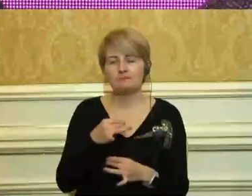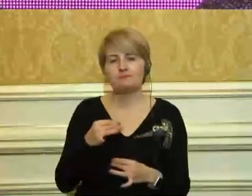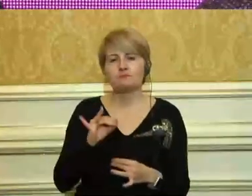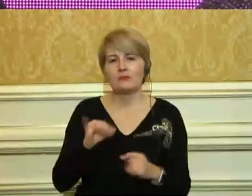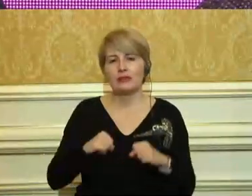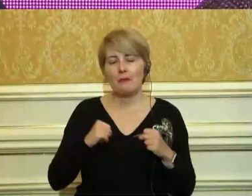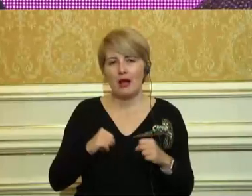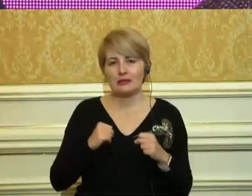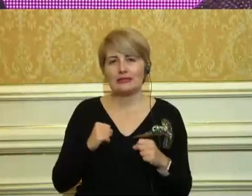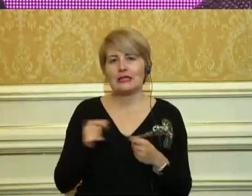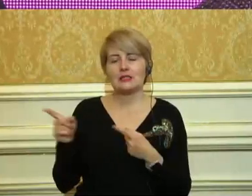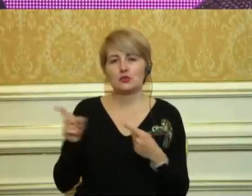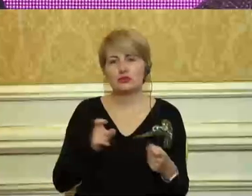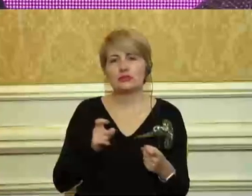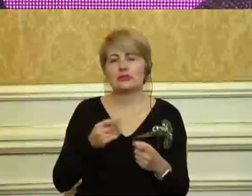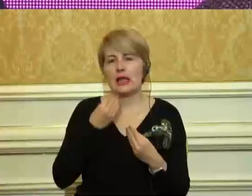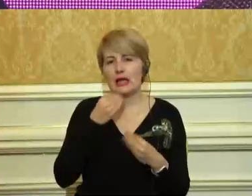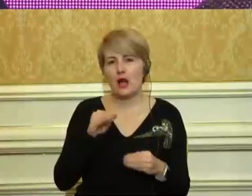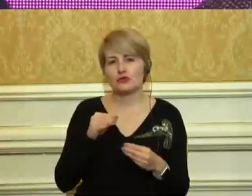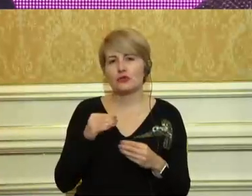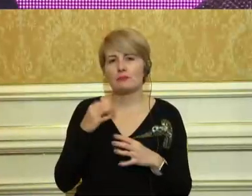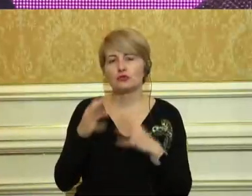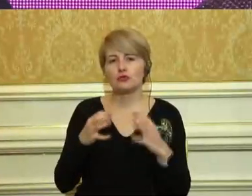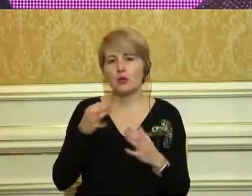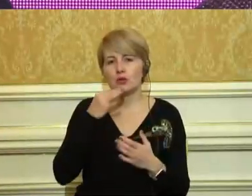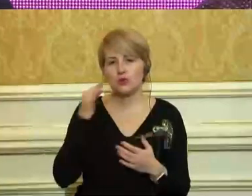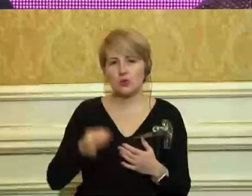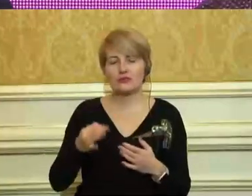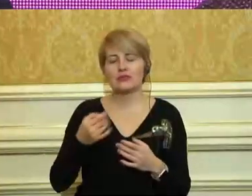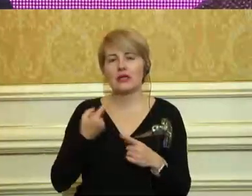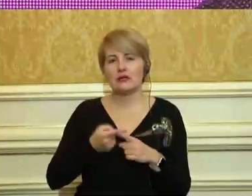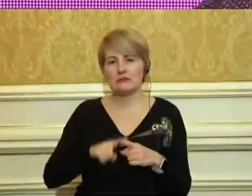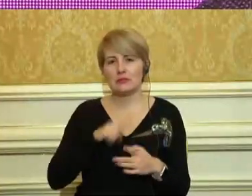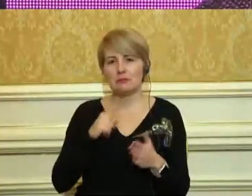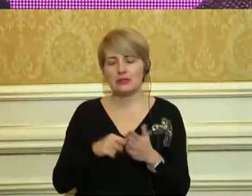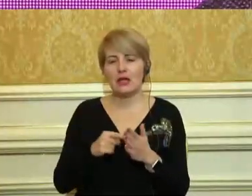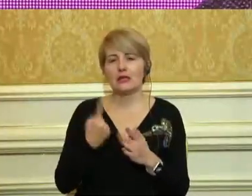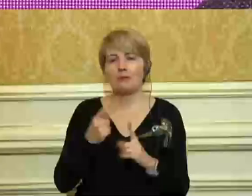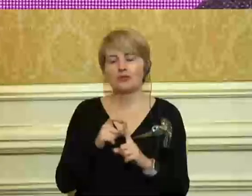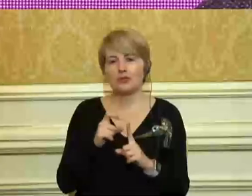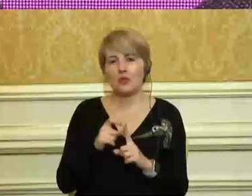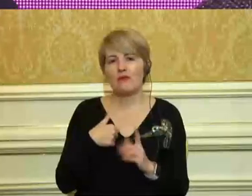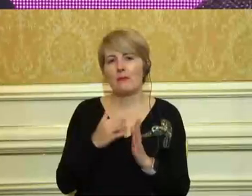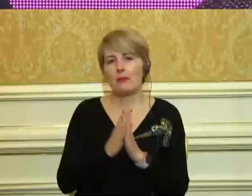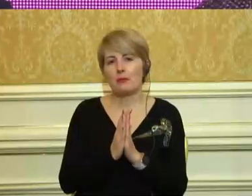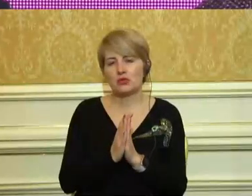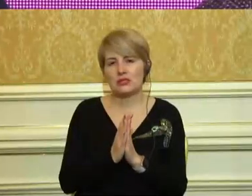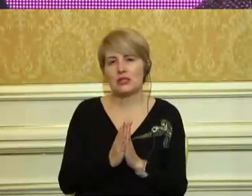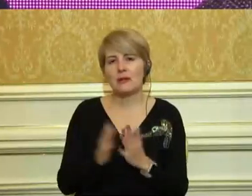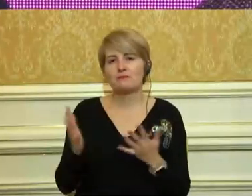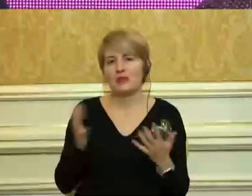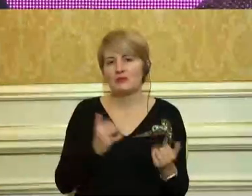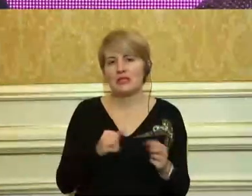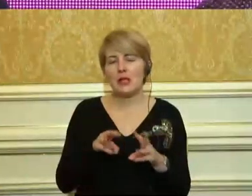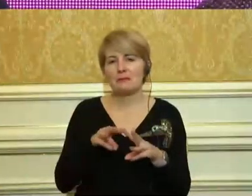We're going to discuss this issue, and we'd like to use all the international best practices and best